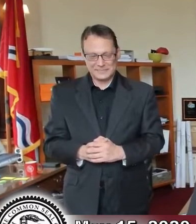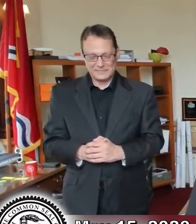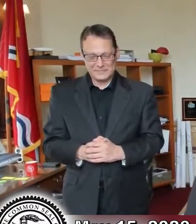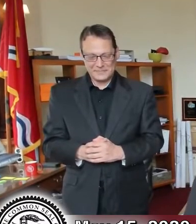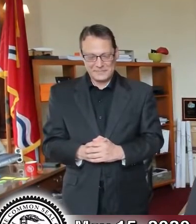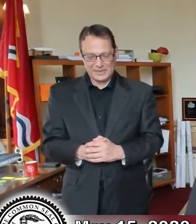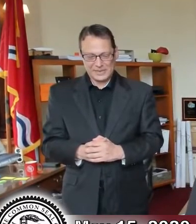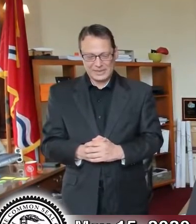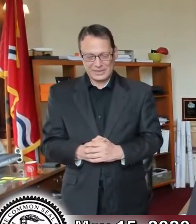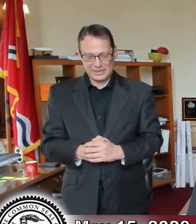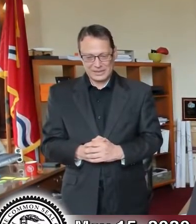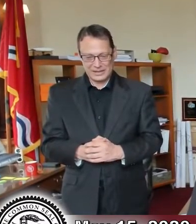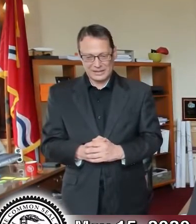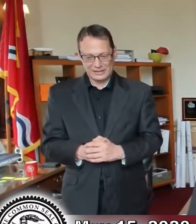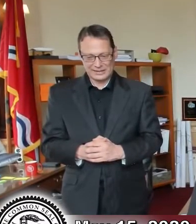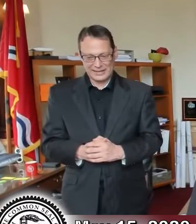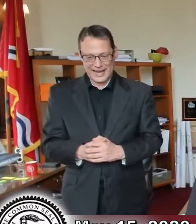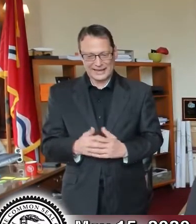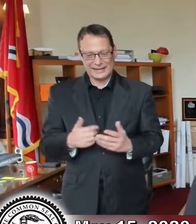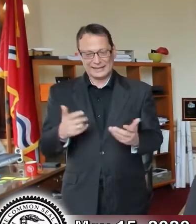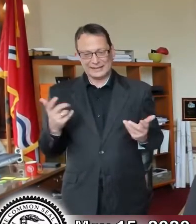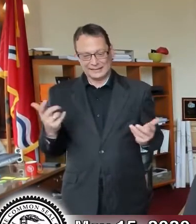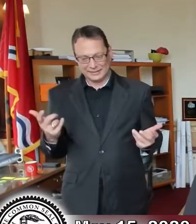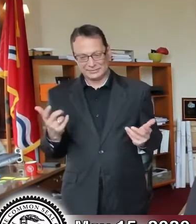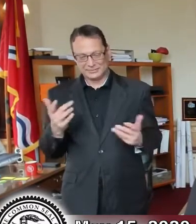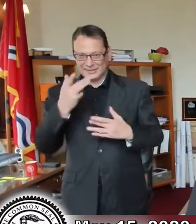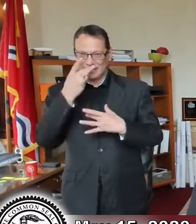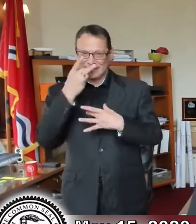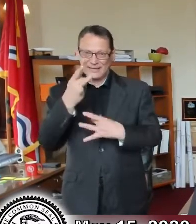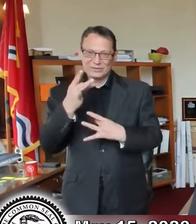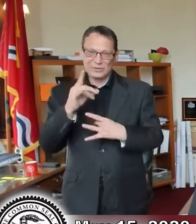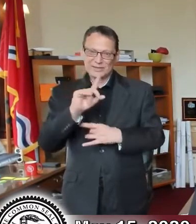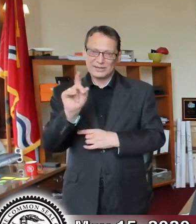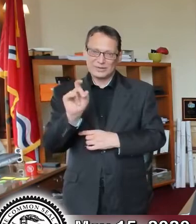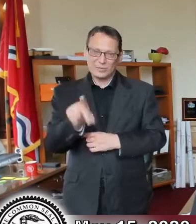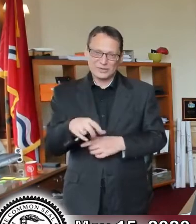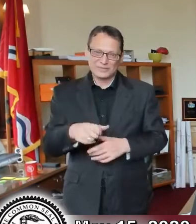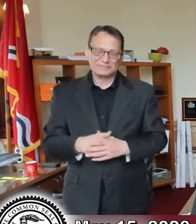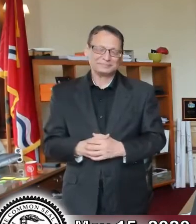you know, this is a real interesting question.